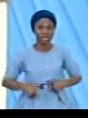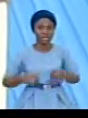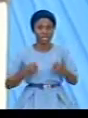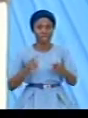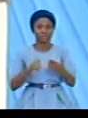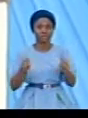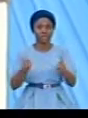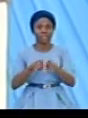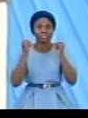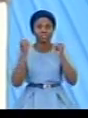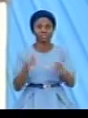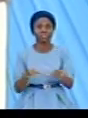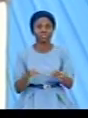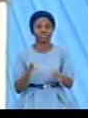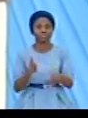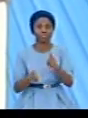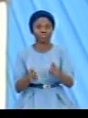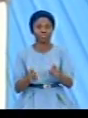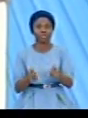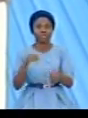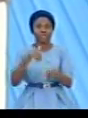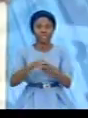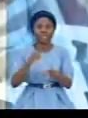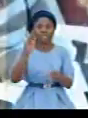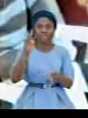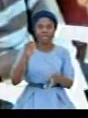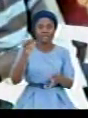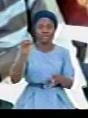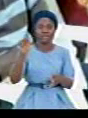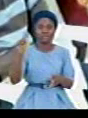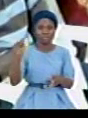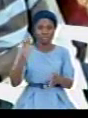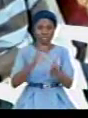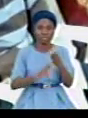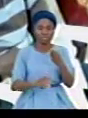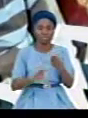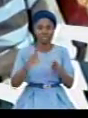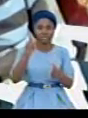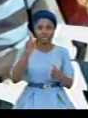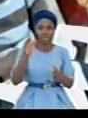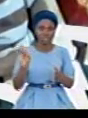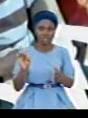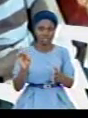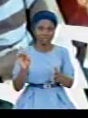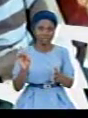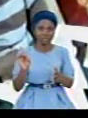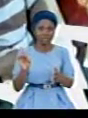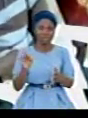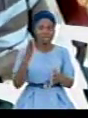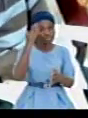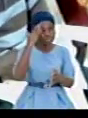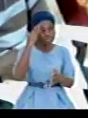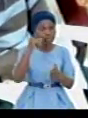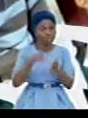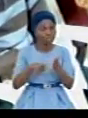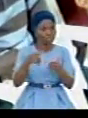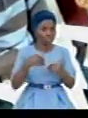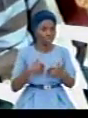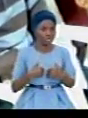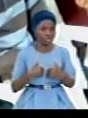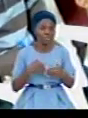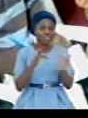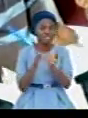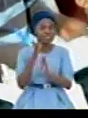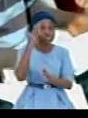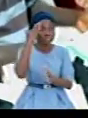Matthew chapter 28. Know what you have. Jesus knew what he possessed.